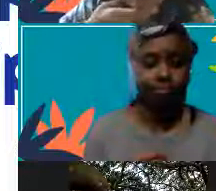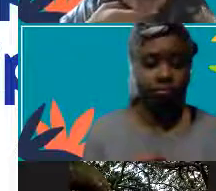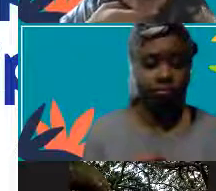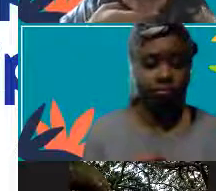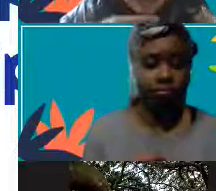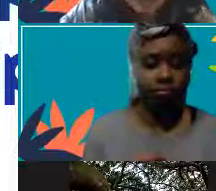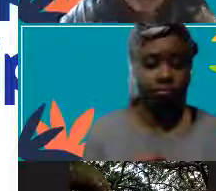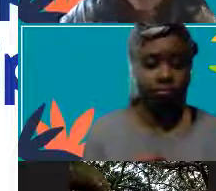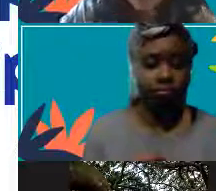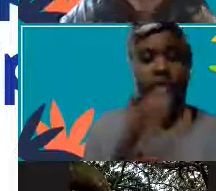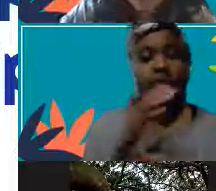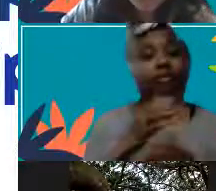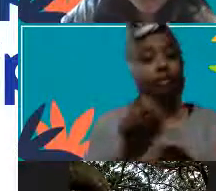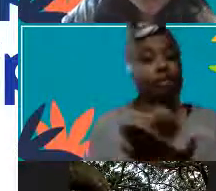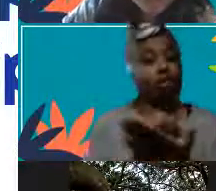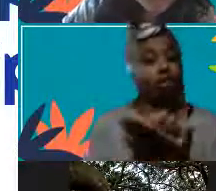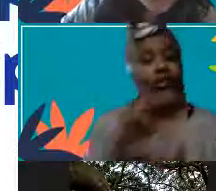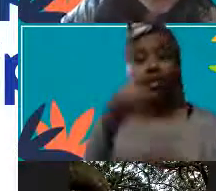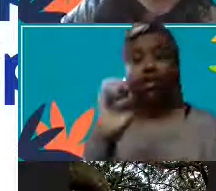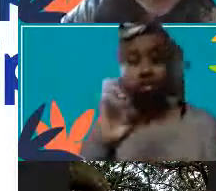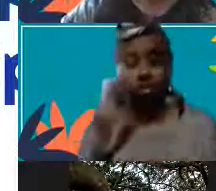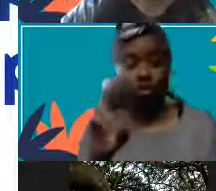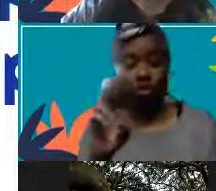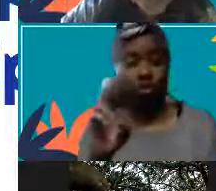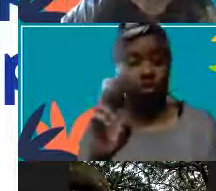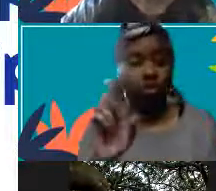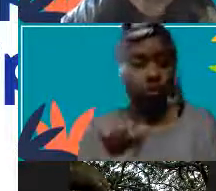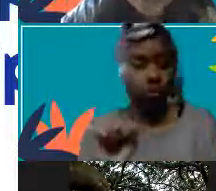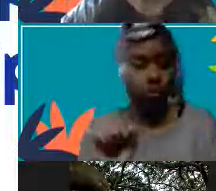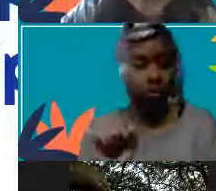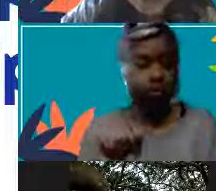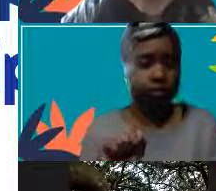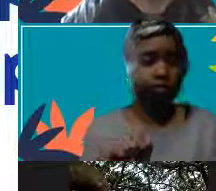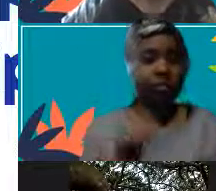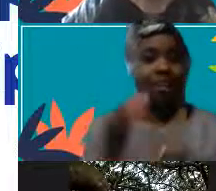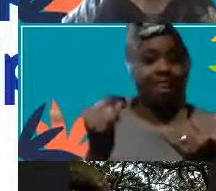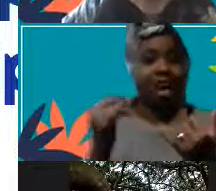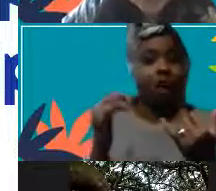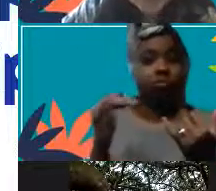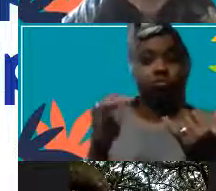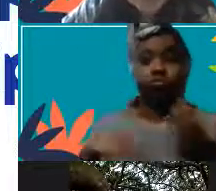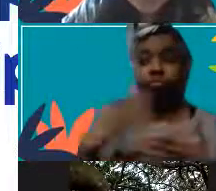feminist economy engenders peace. And with that, I'll pass it over to